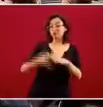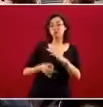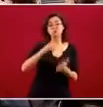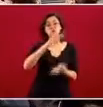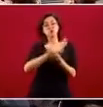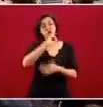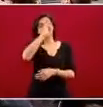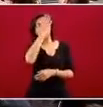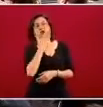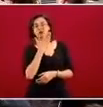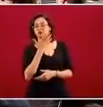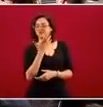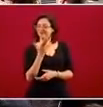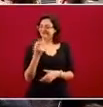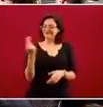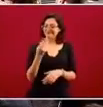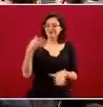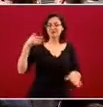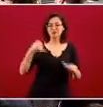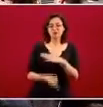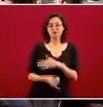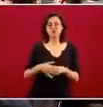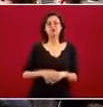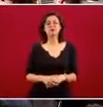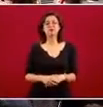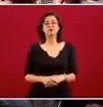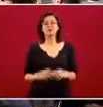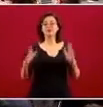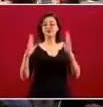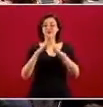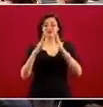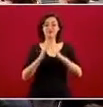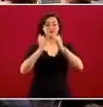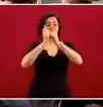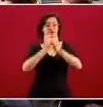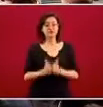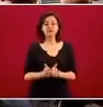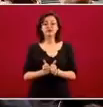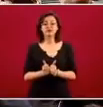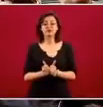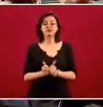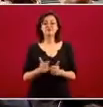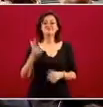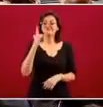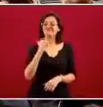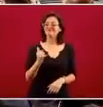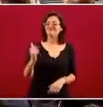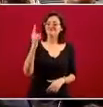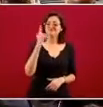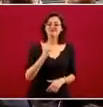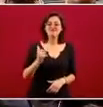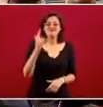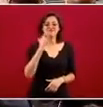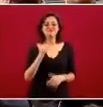these videos, then the effect will be not the one we desire.